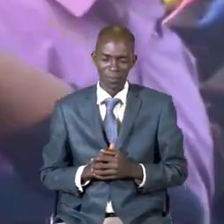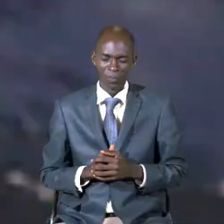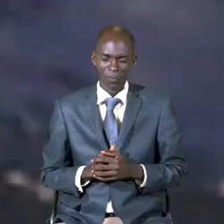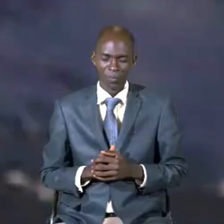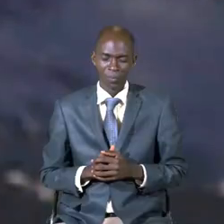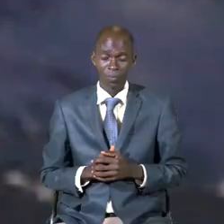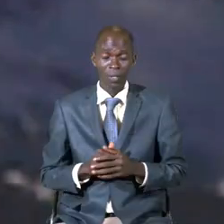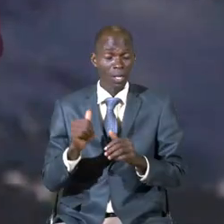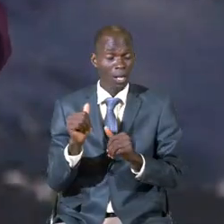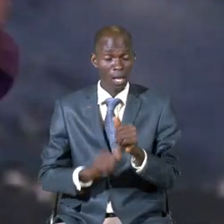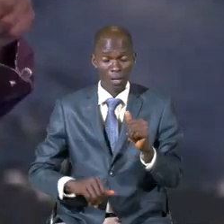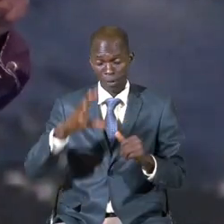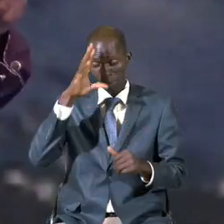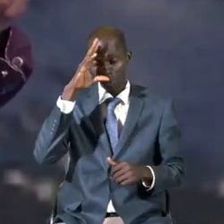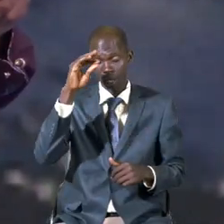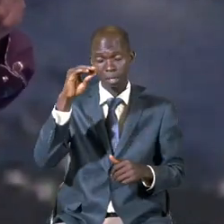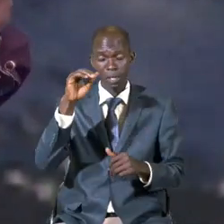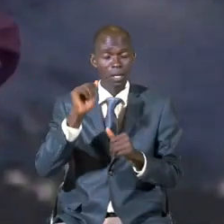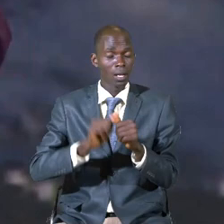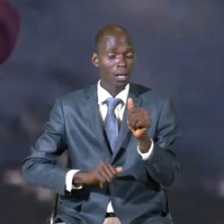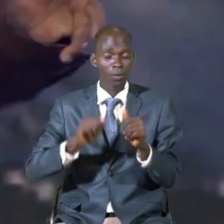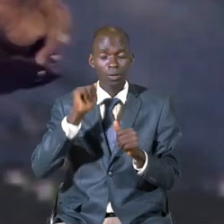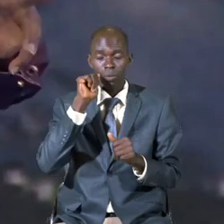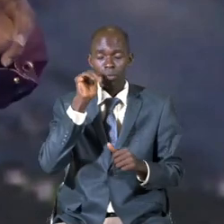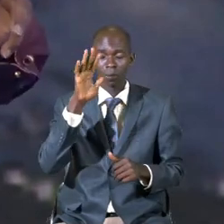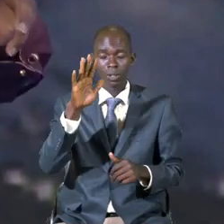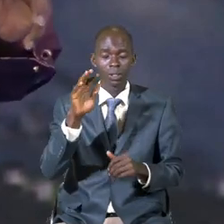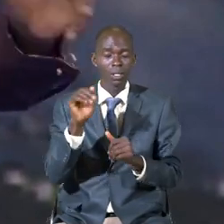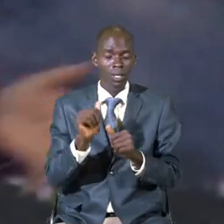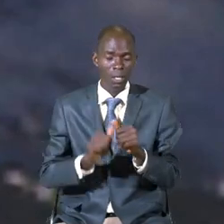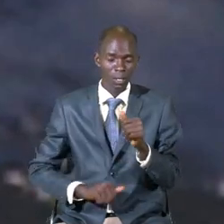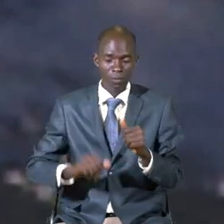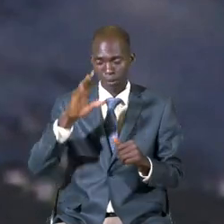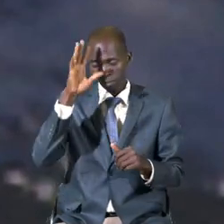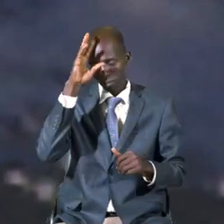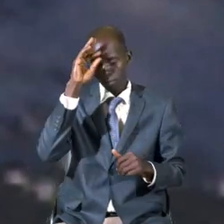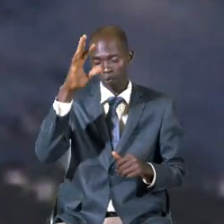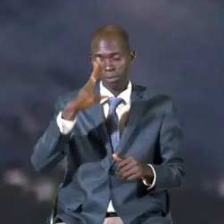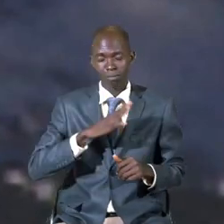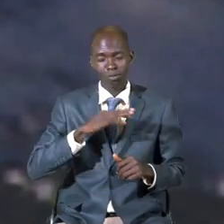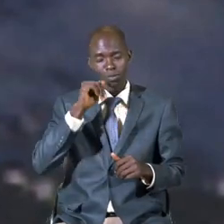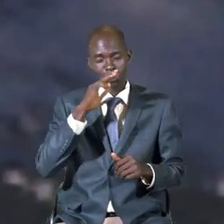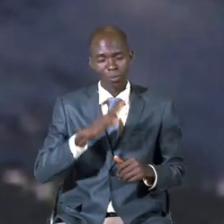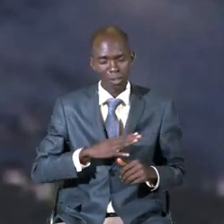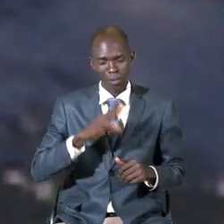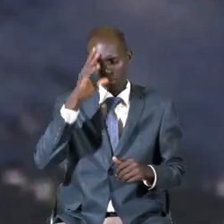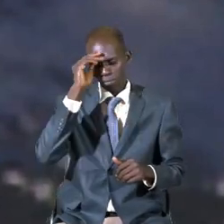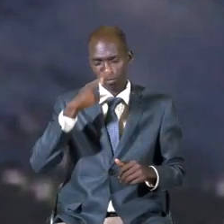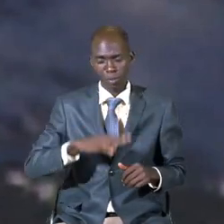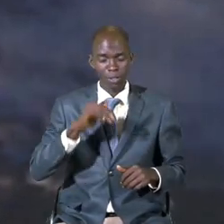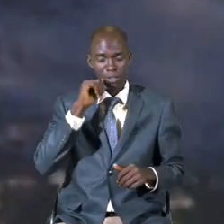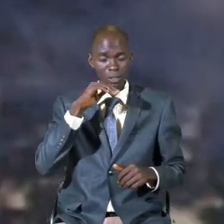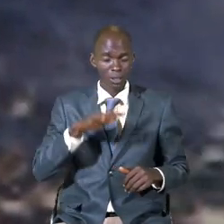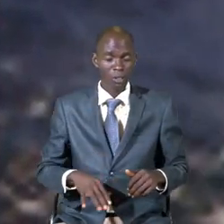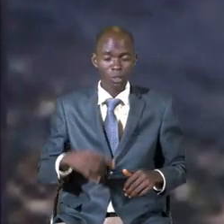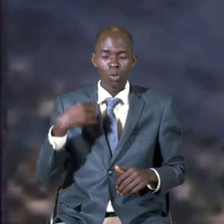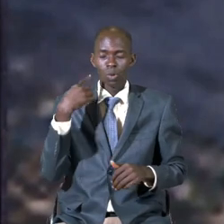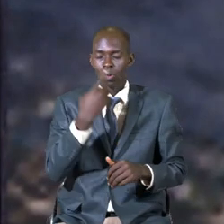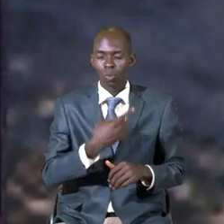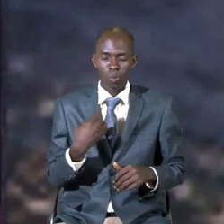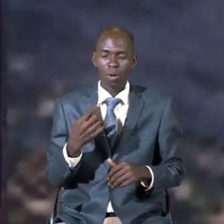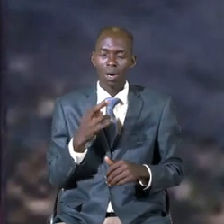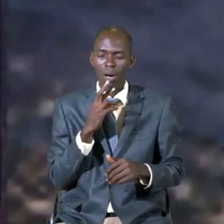every man every woman every boy every girl was partaking